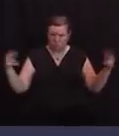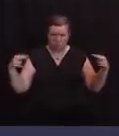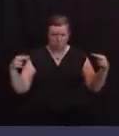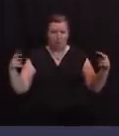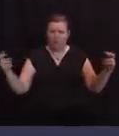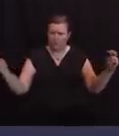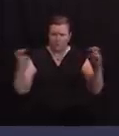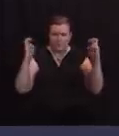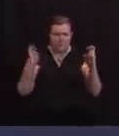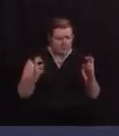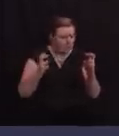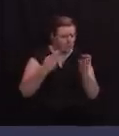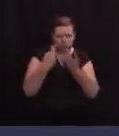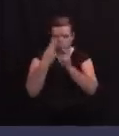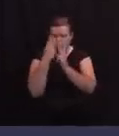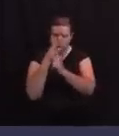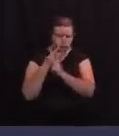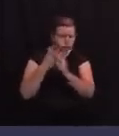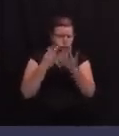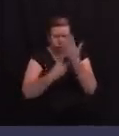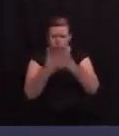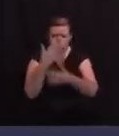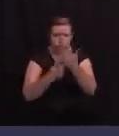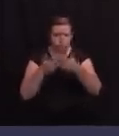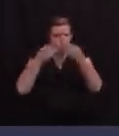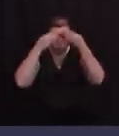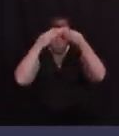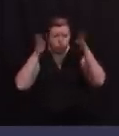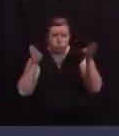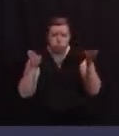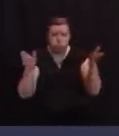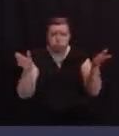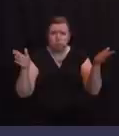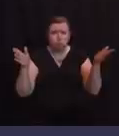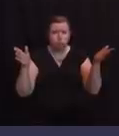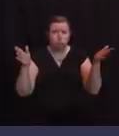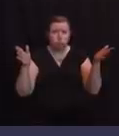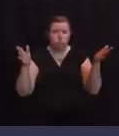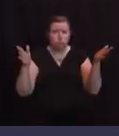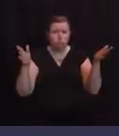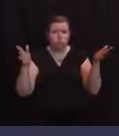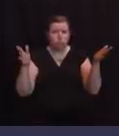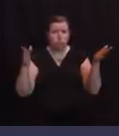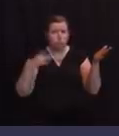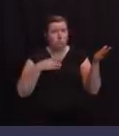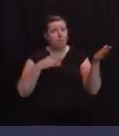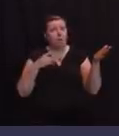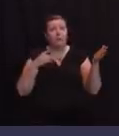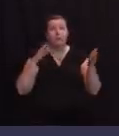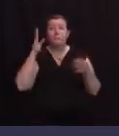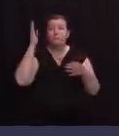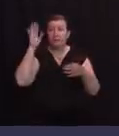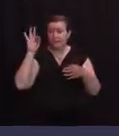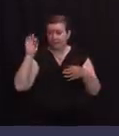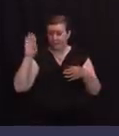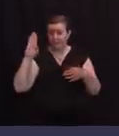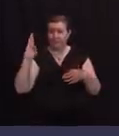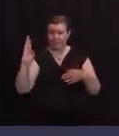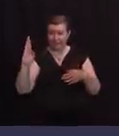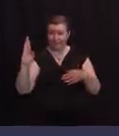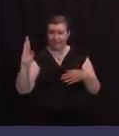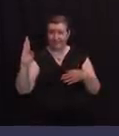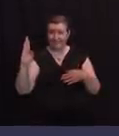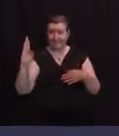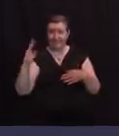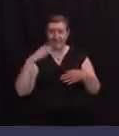way forward is, I think, something I'm open-minded to. Again, I like the fact we present this in February. There is hearing after hearing, again, I